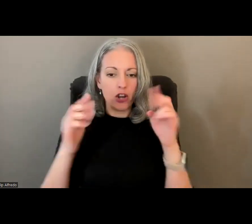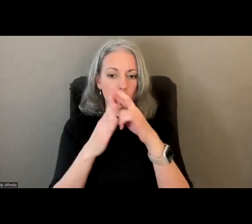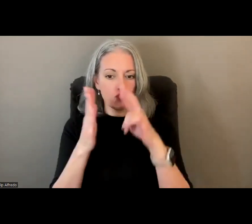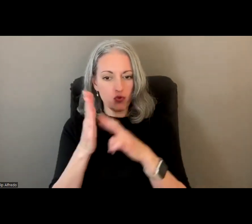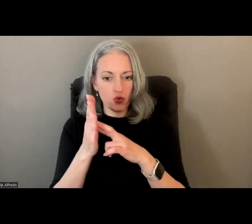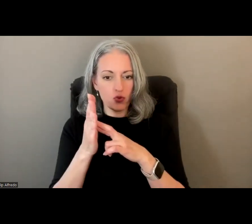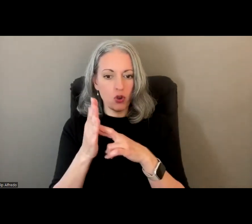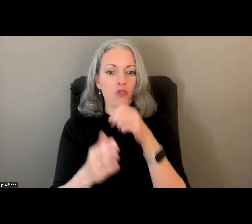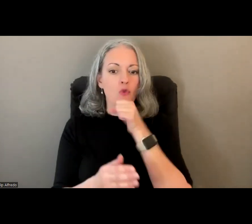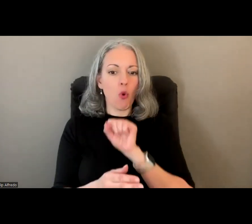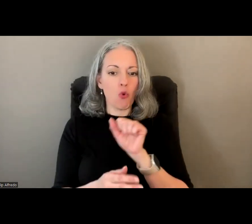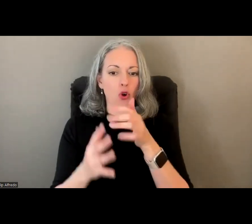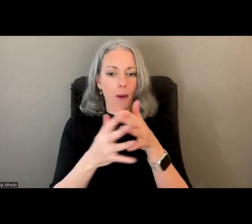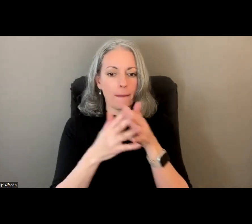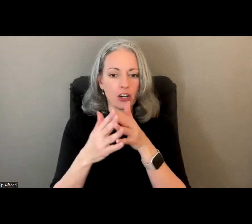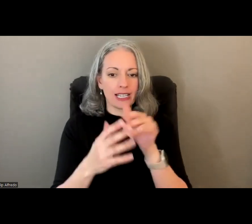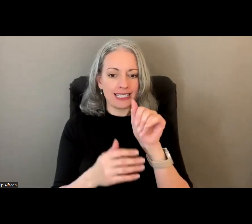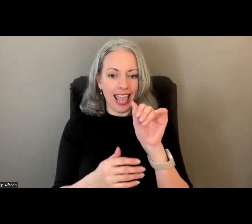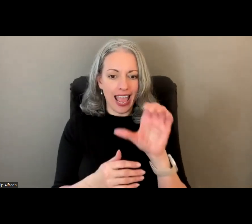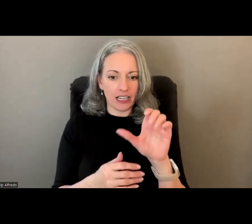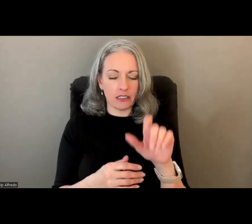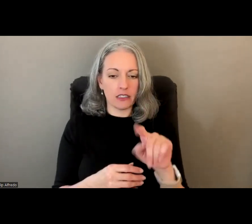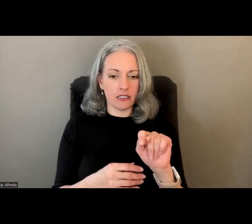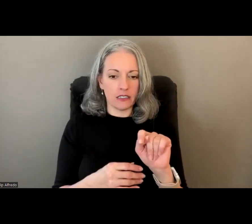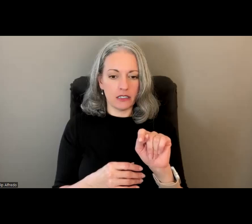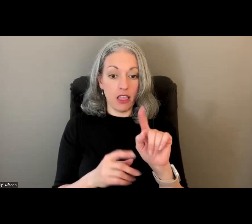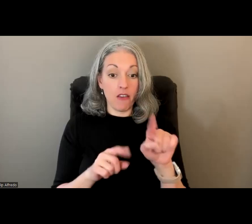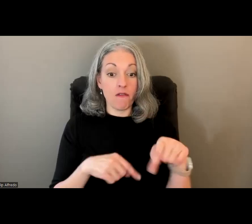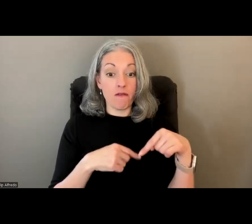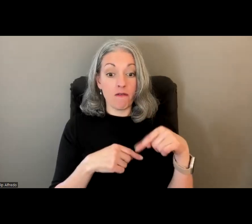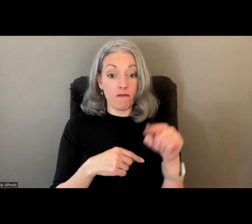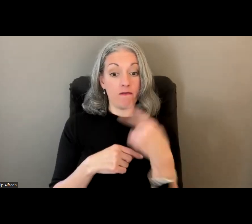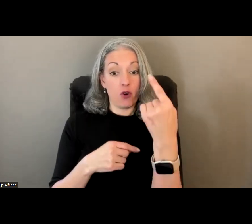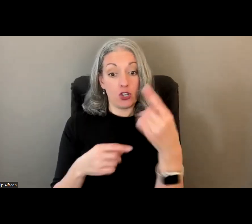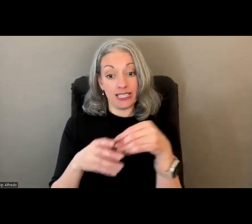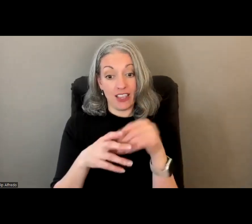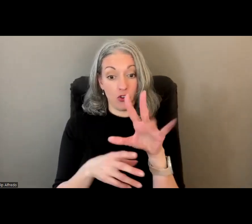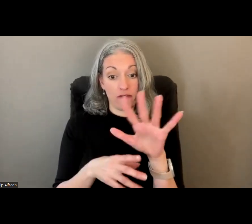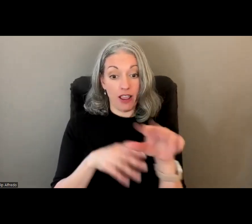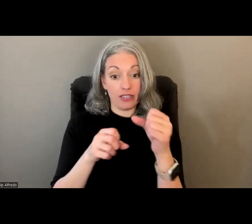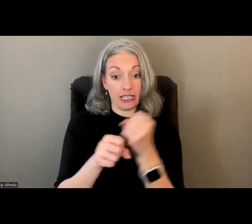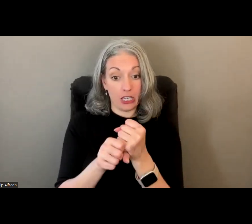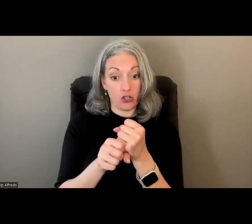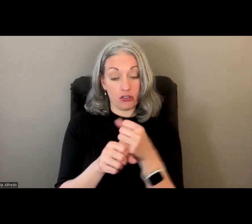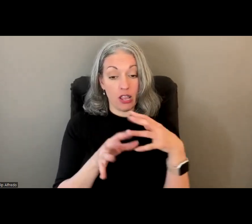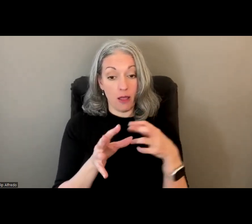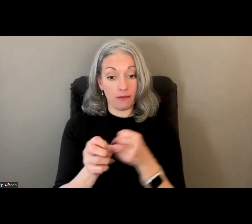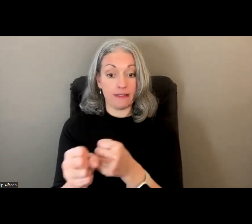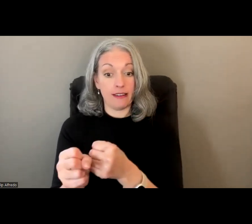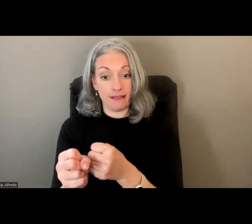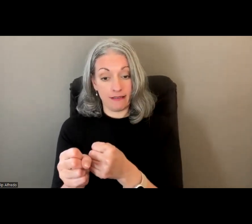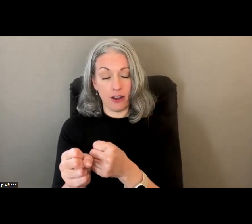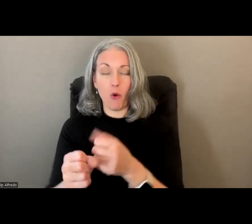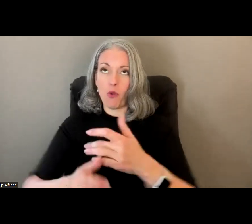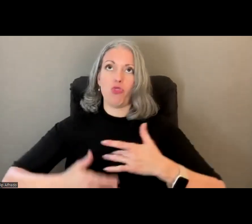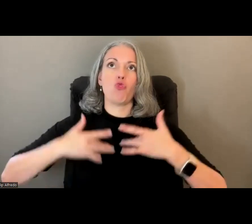Act. And this was their first update in 35 years to the Act, their first substantive update. And we're thrilled